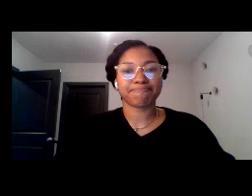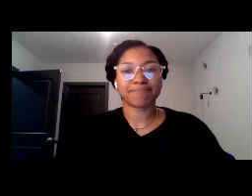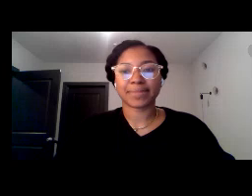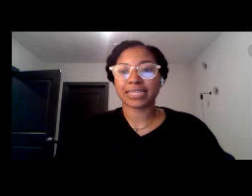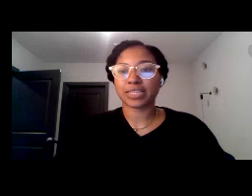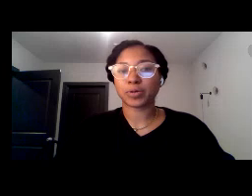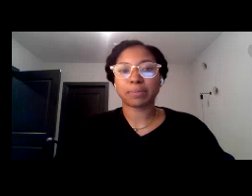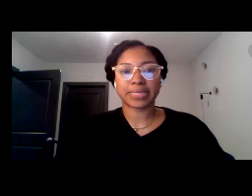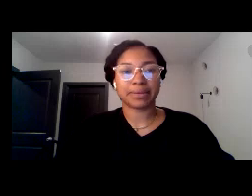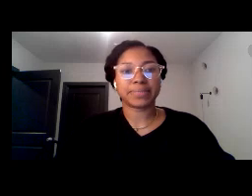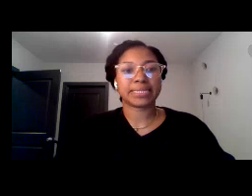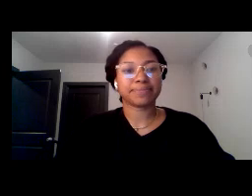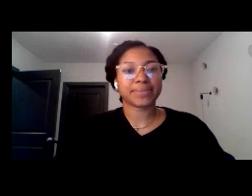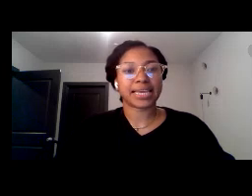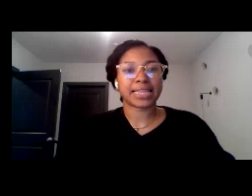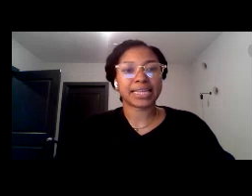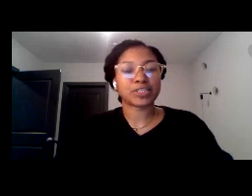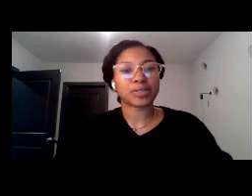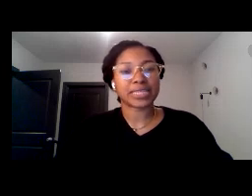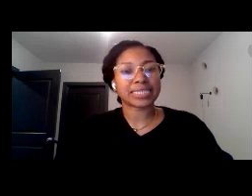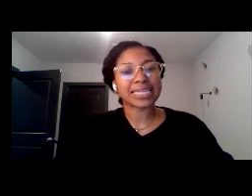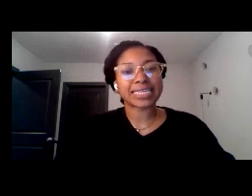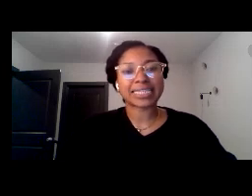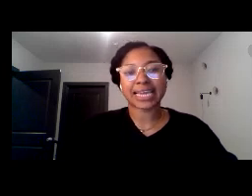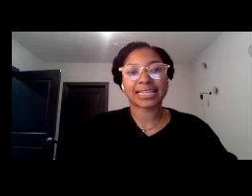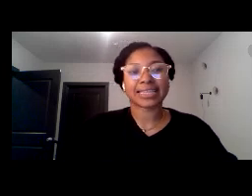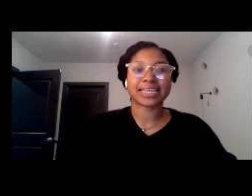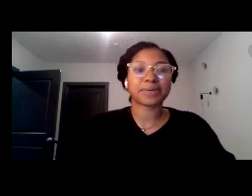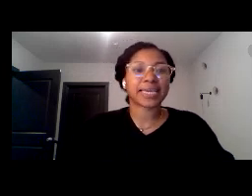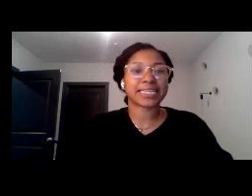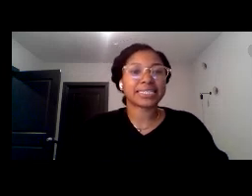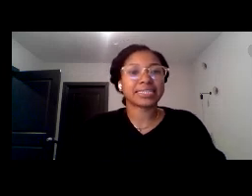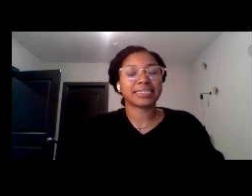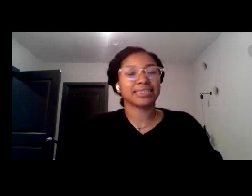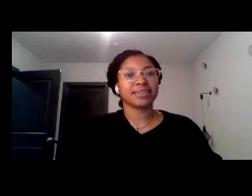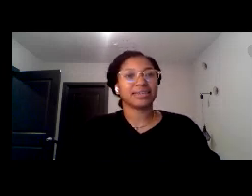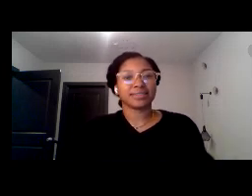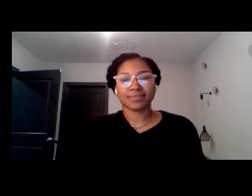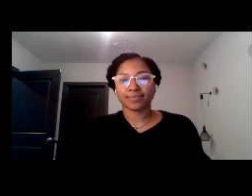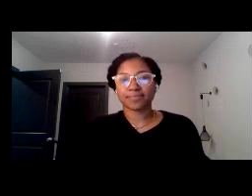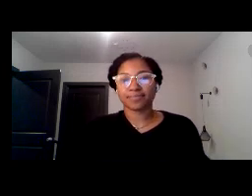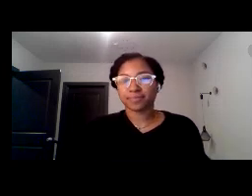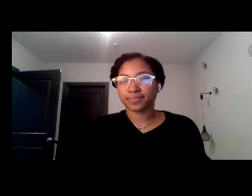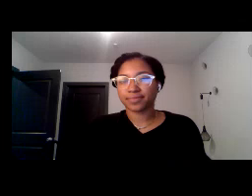Yep, no lump sums. And then to this next slide, thank you, Candace.